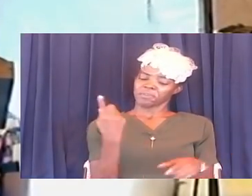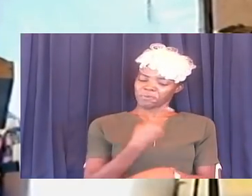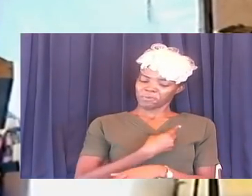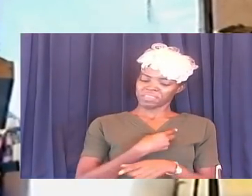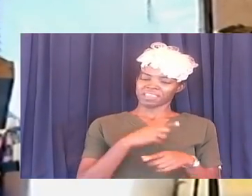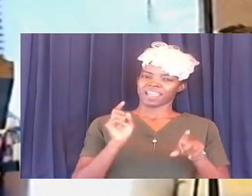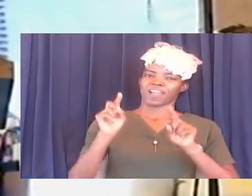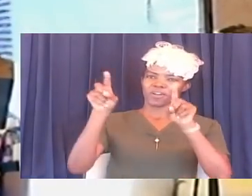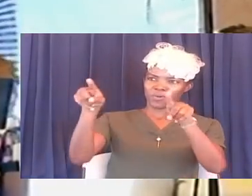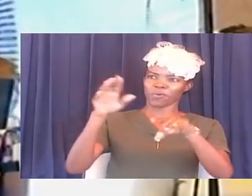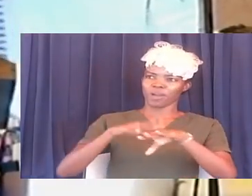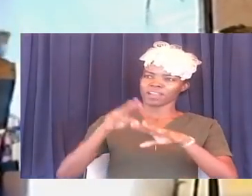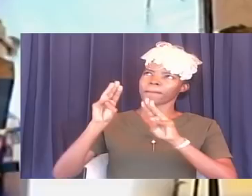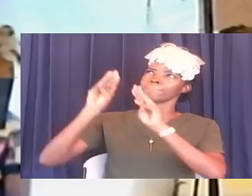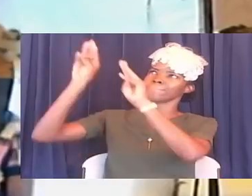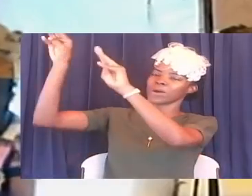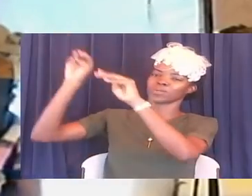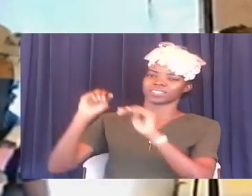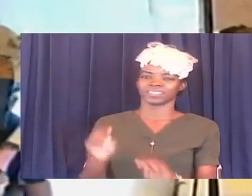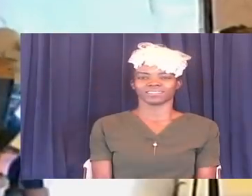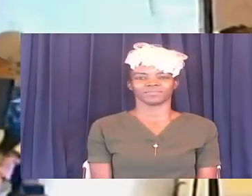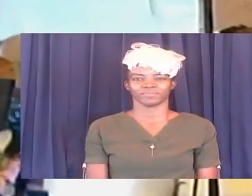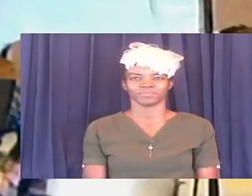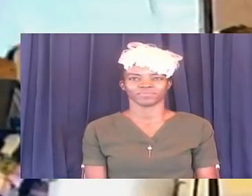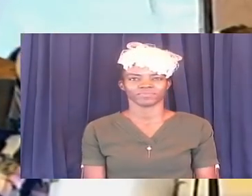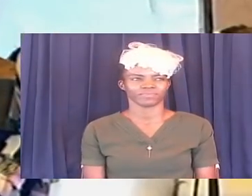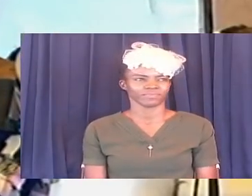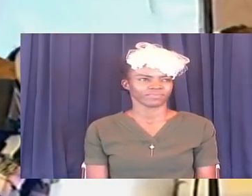say mountain. Mountain. Praise the Lord.